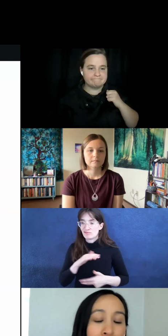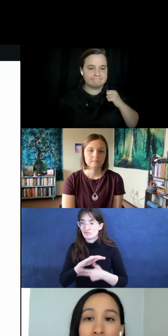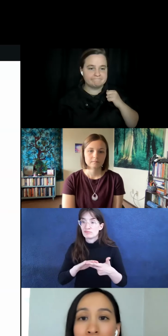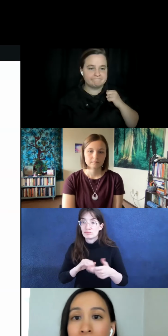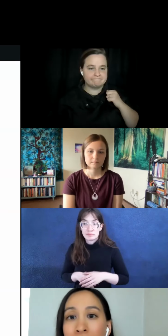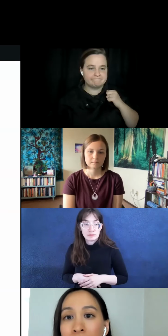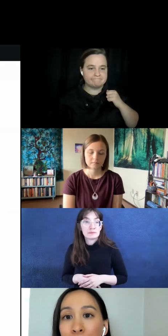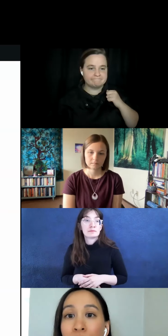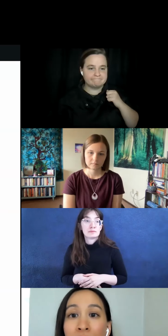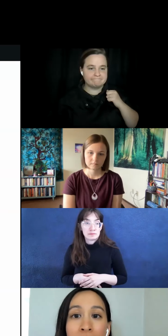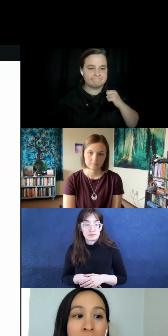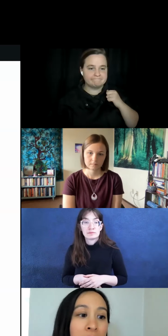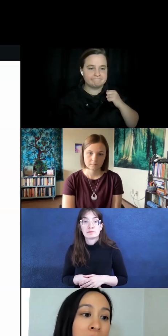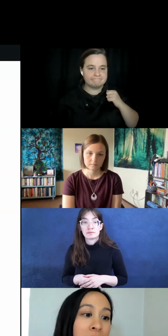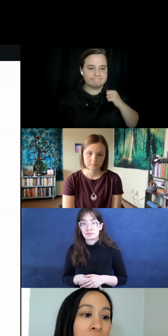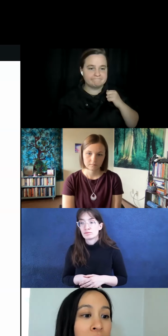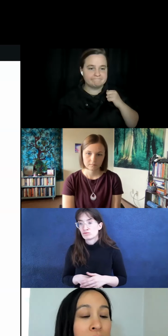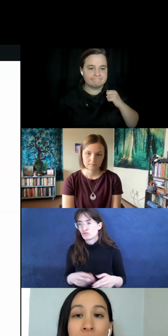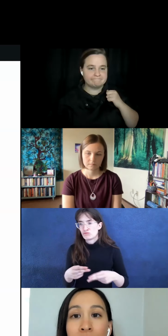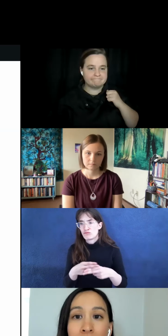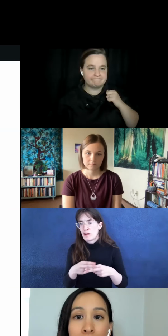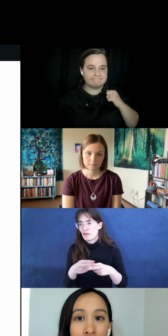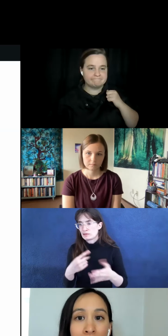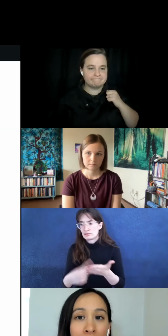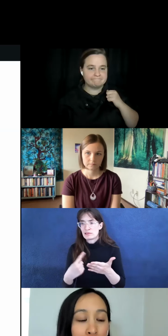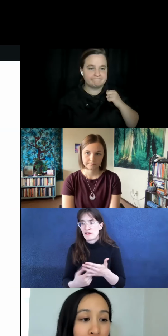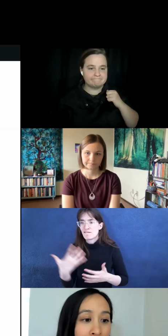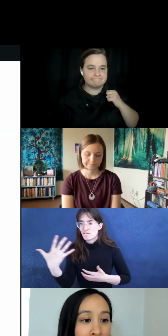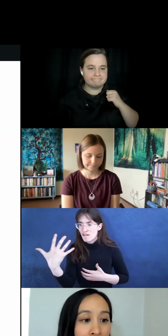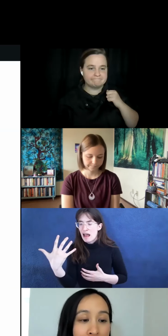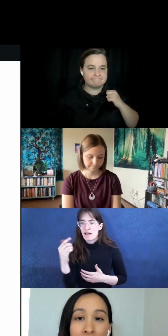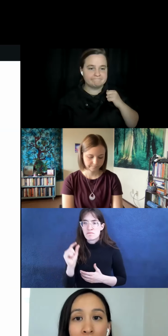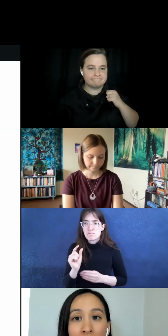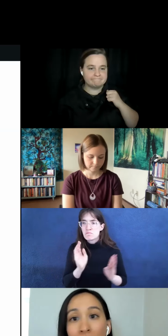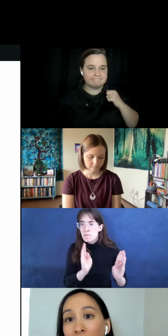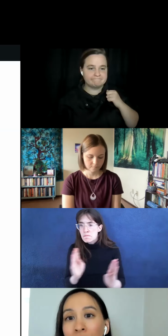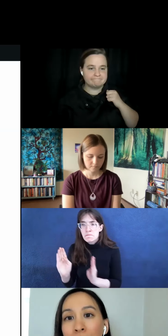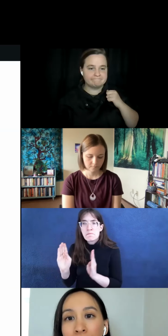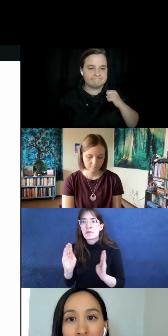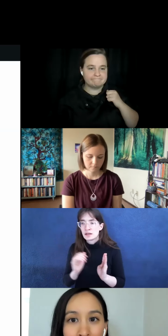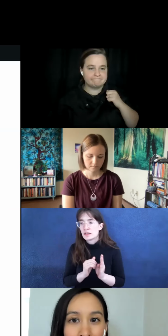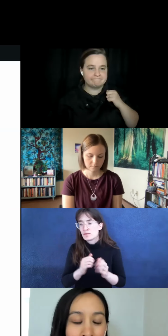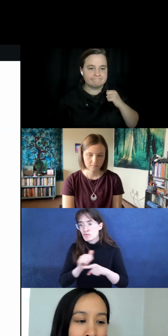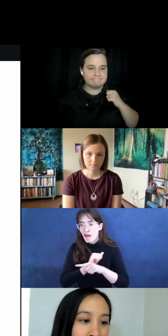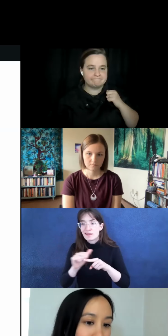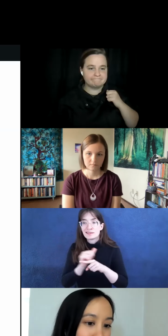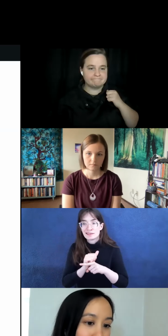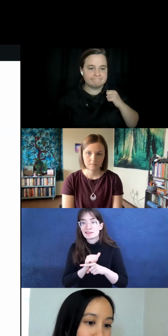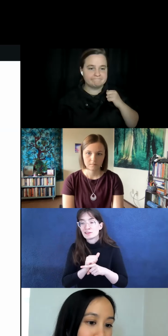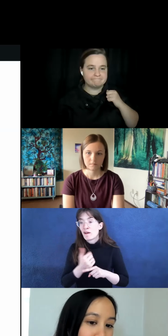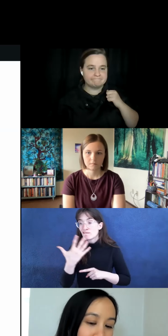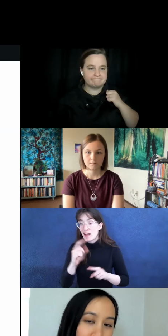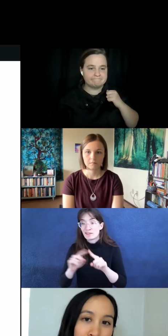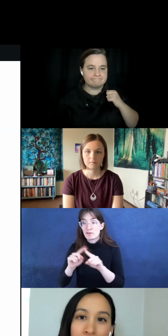So we're gonna briefly discuss 5 different mini practices across 5 different modalities.